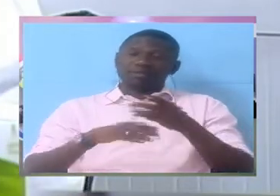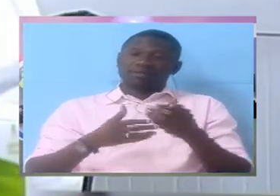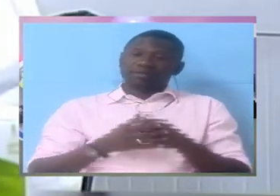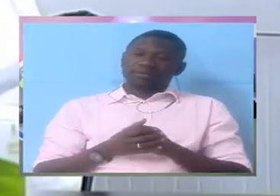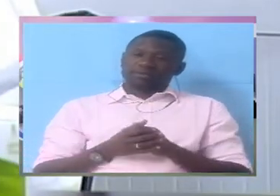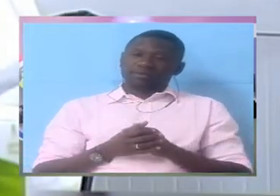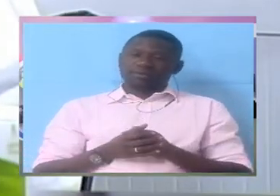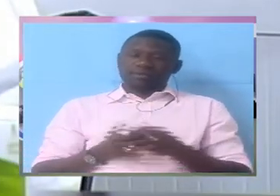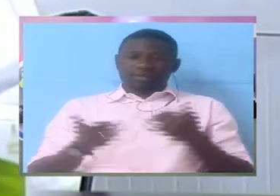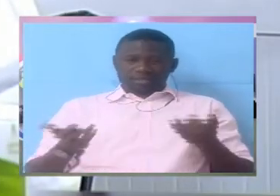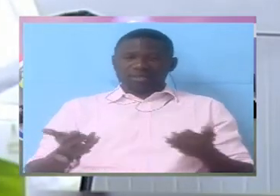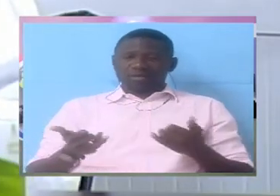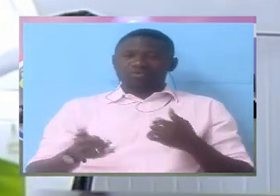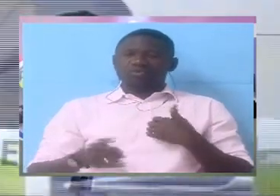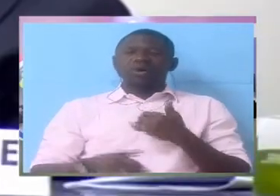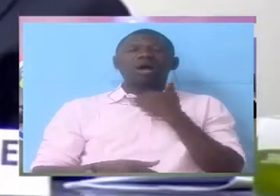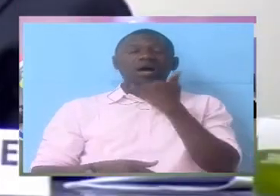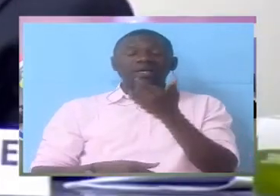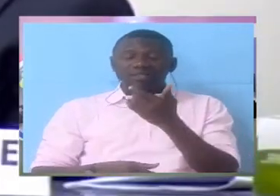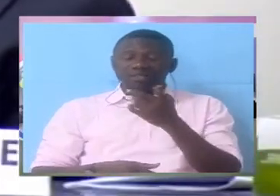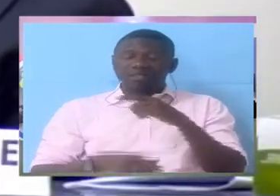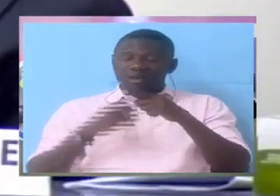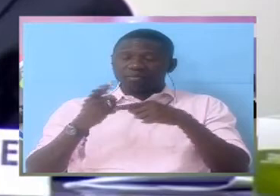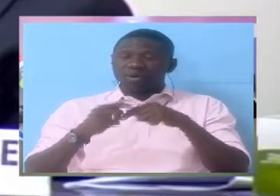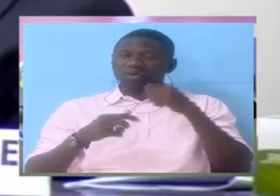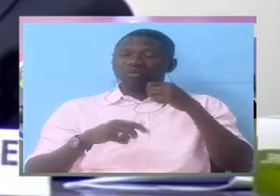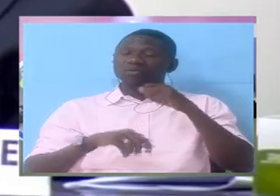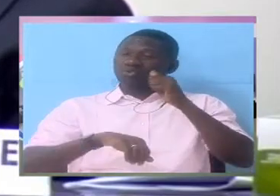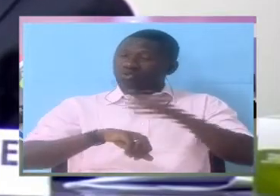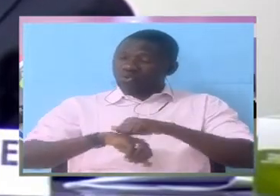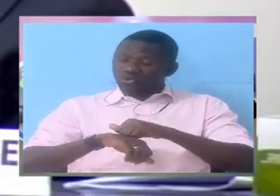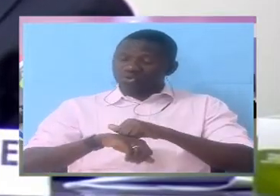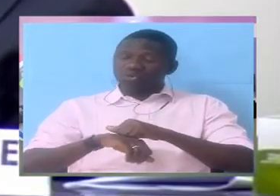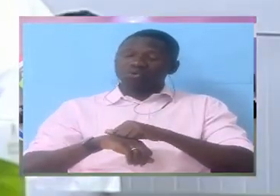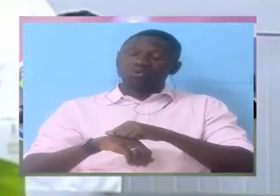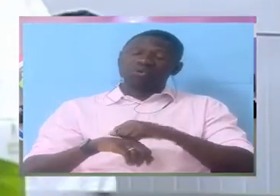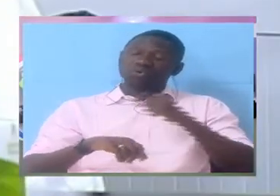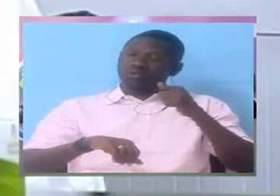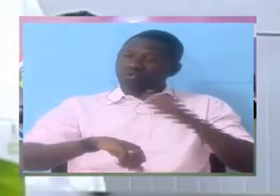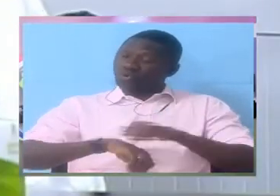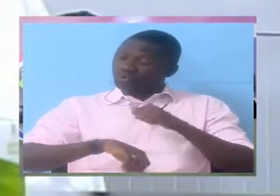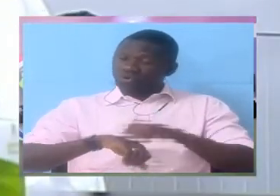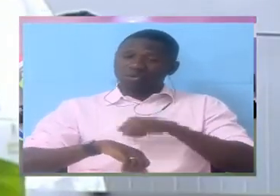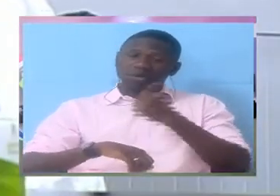my time. During your time, torture was frequent.